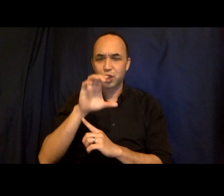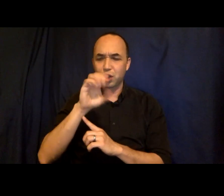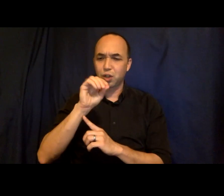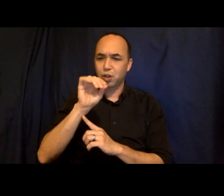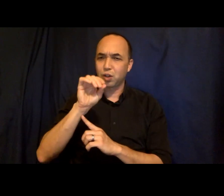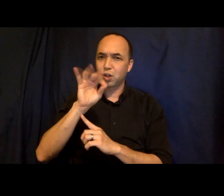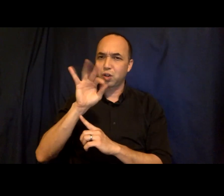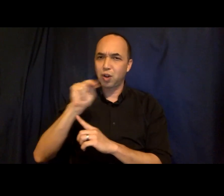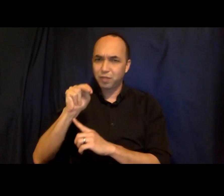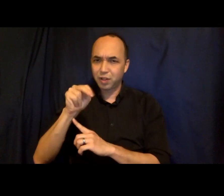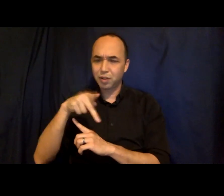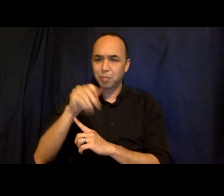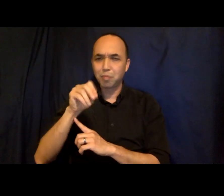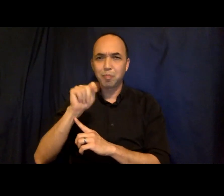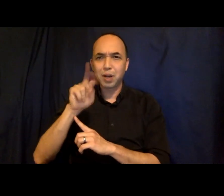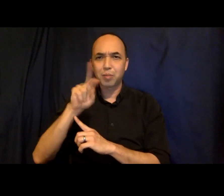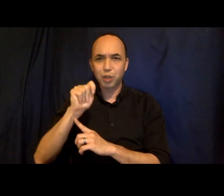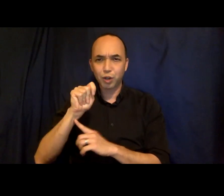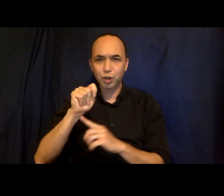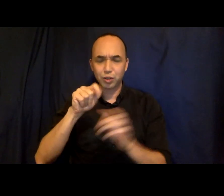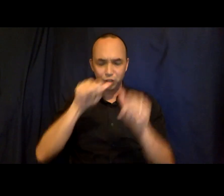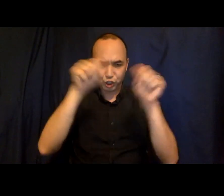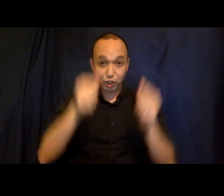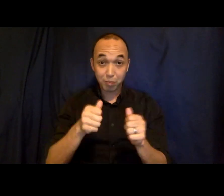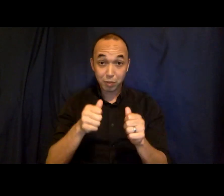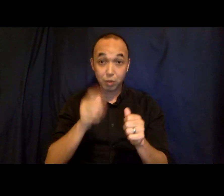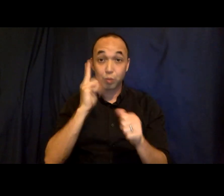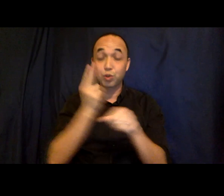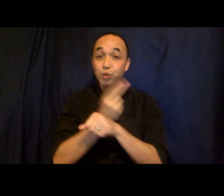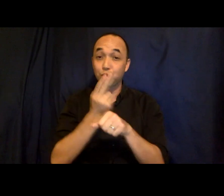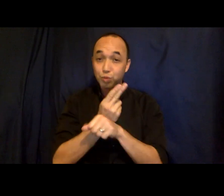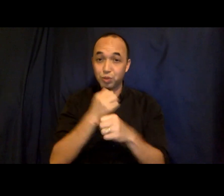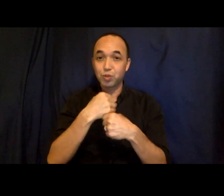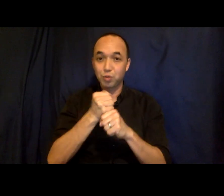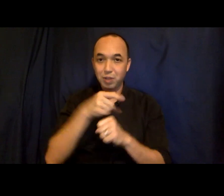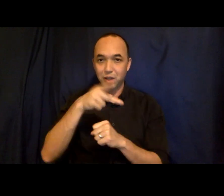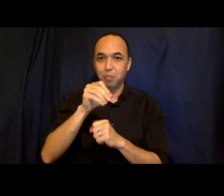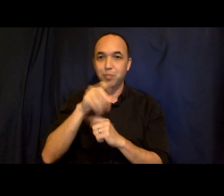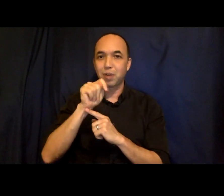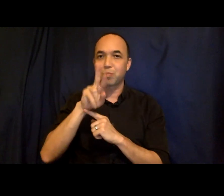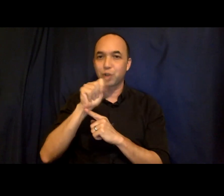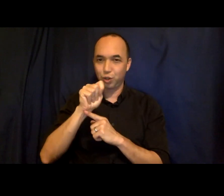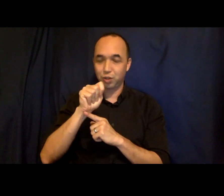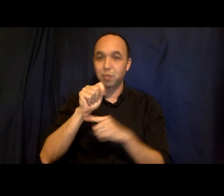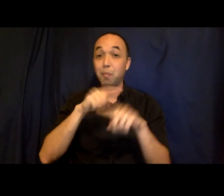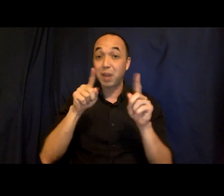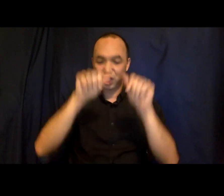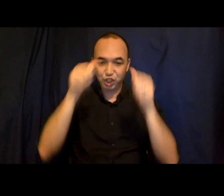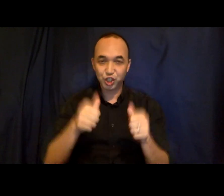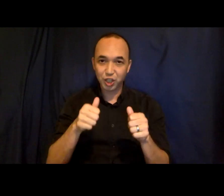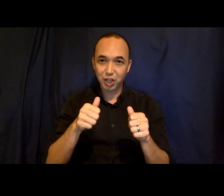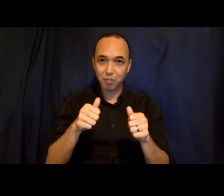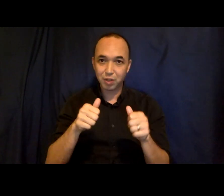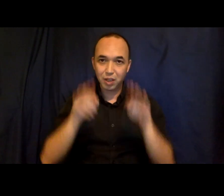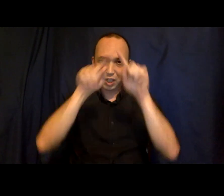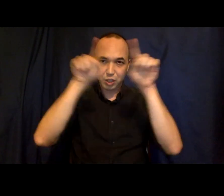We're going to use this today to make coffin-shaped Pop-Tarts. And in those Pop-Tarts, we are going to have some